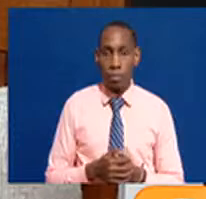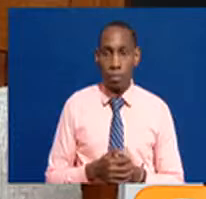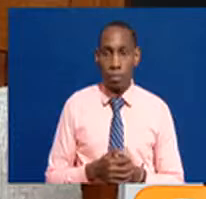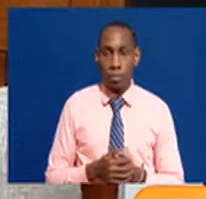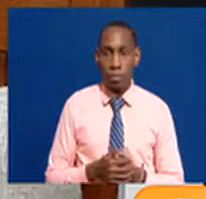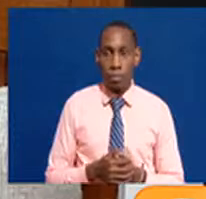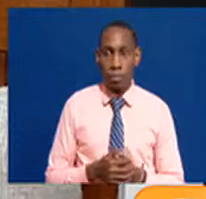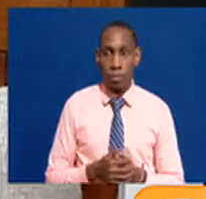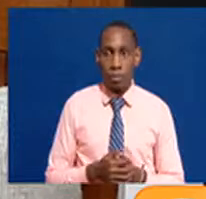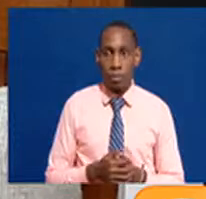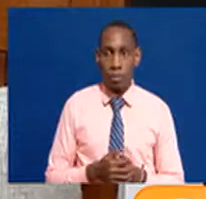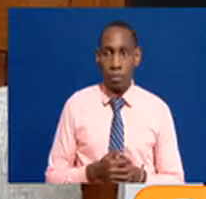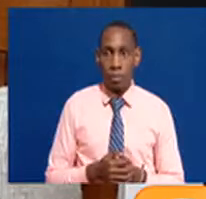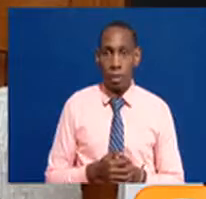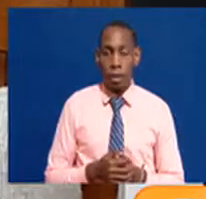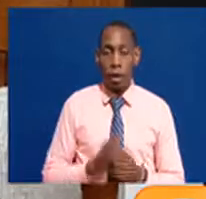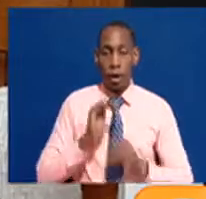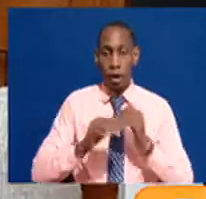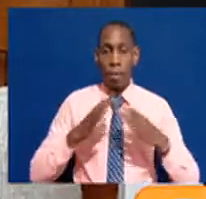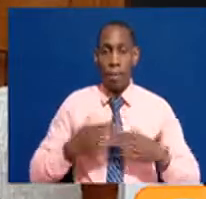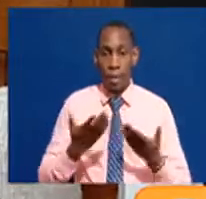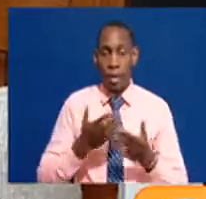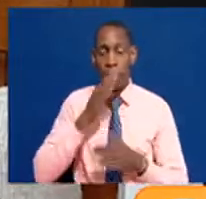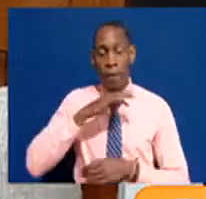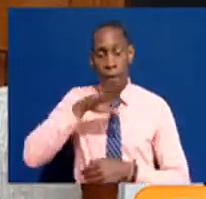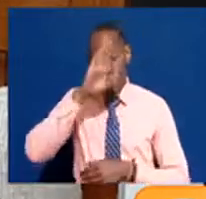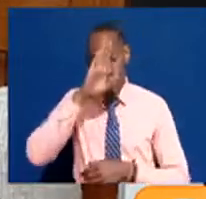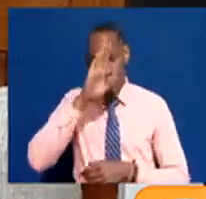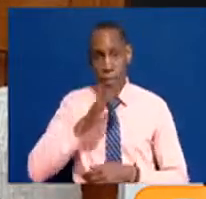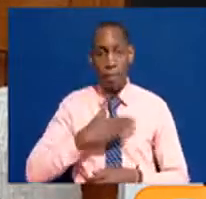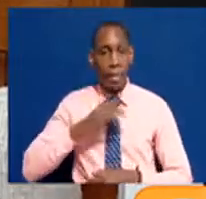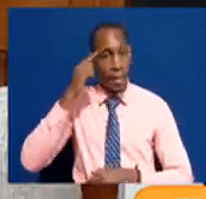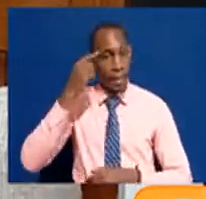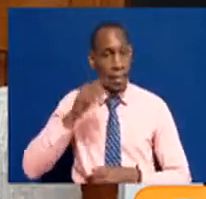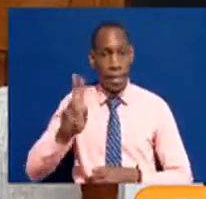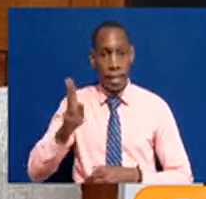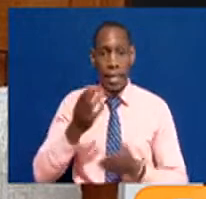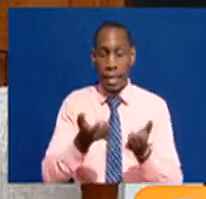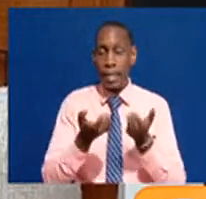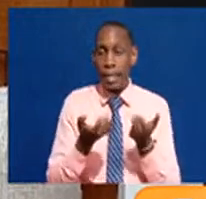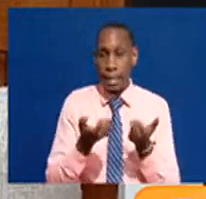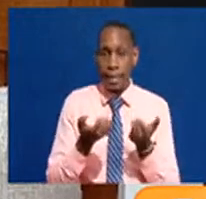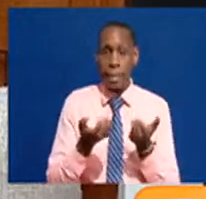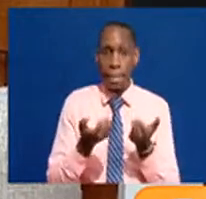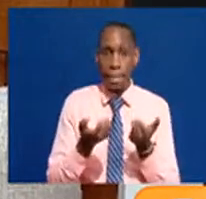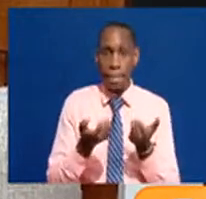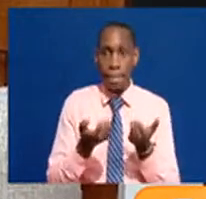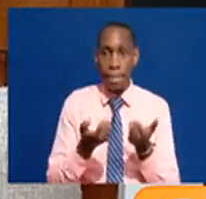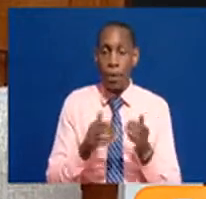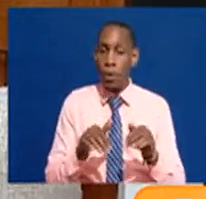nurses, everybody's frustrated right now. I think this country really needs to